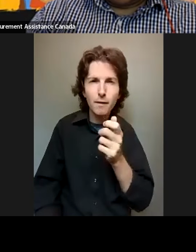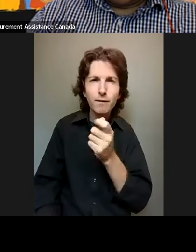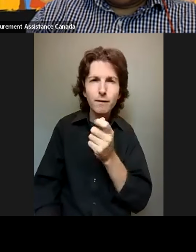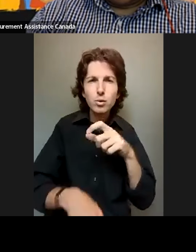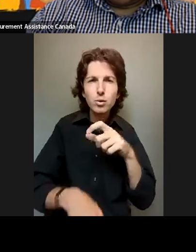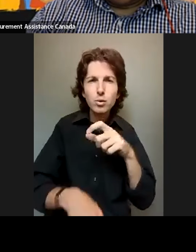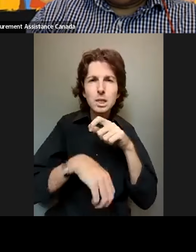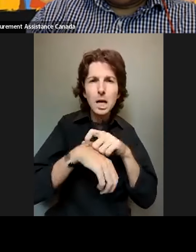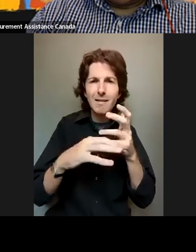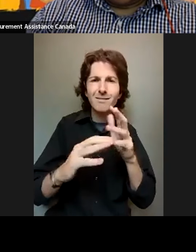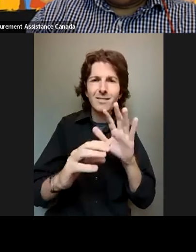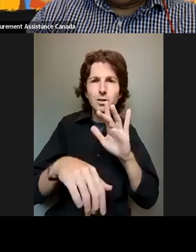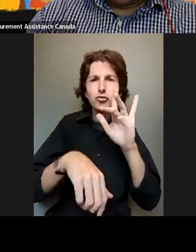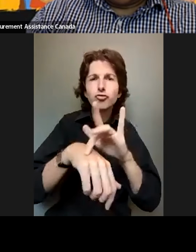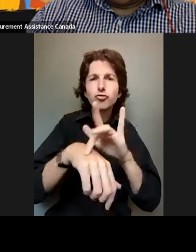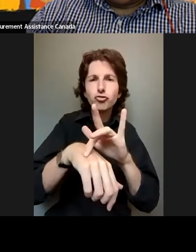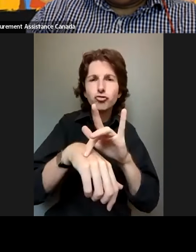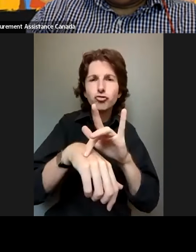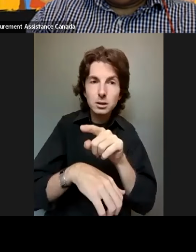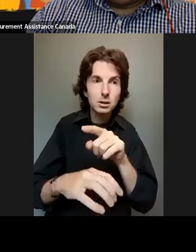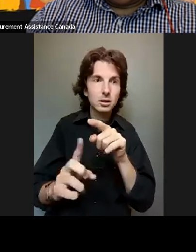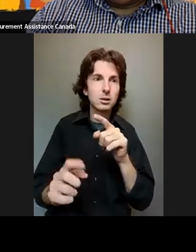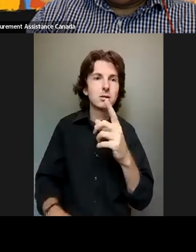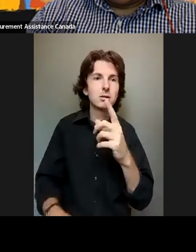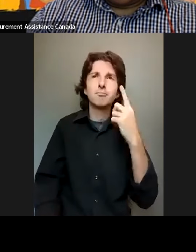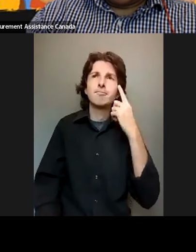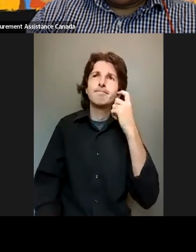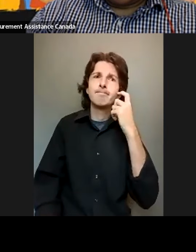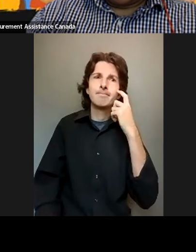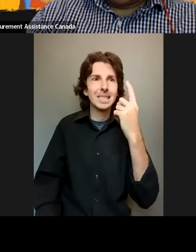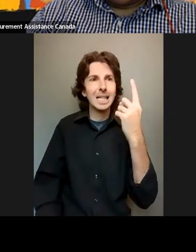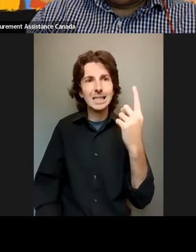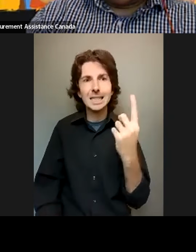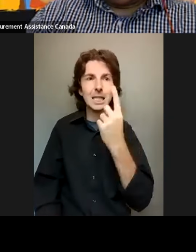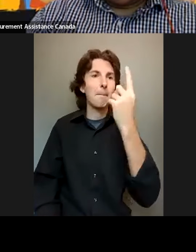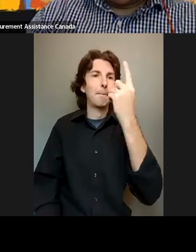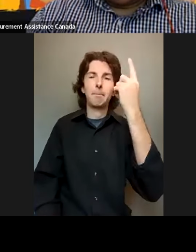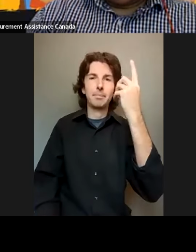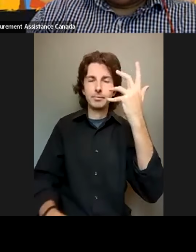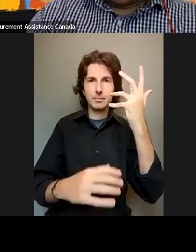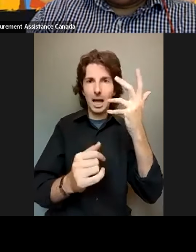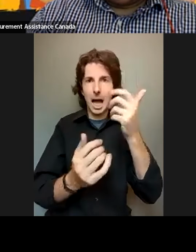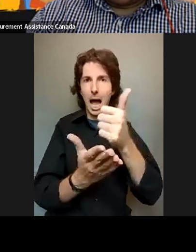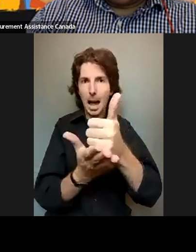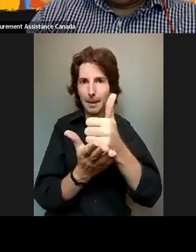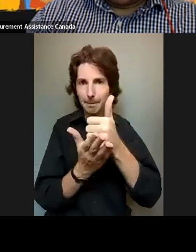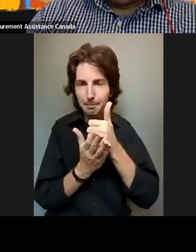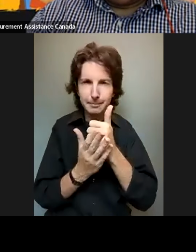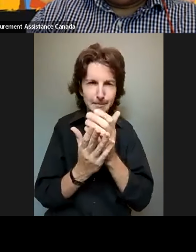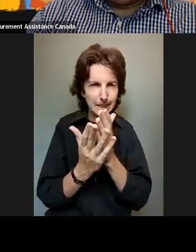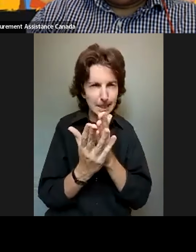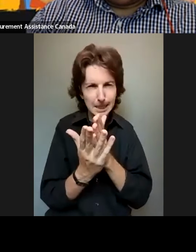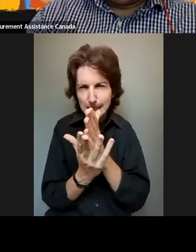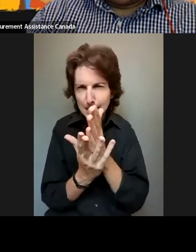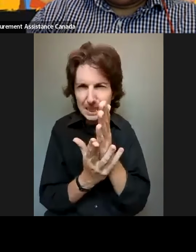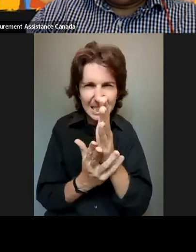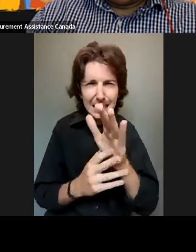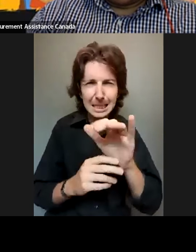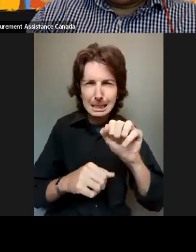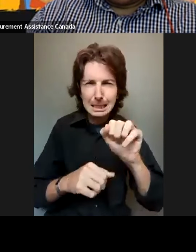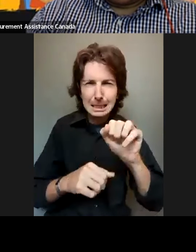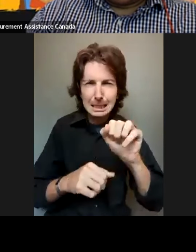I thought, okay, can someone help me navigate and simplify the process? It hasn't happened. And I think